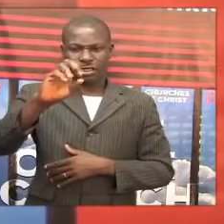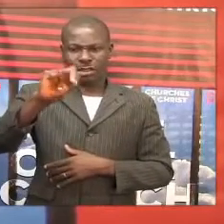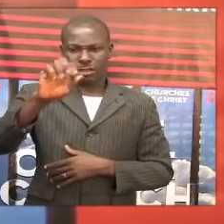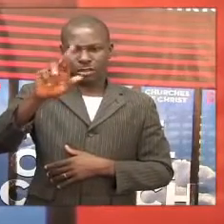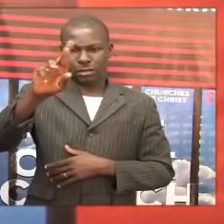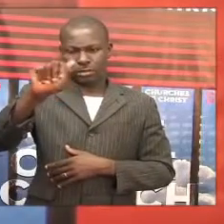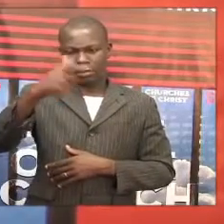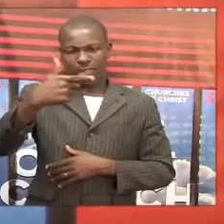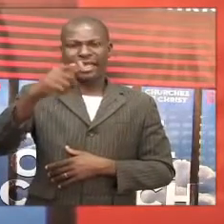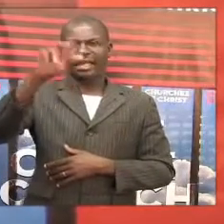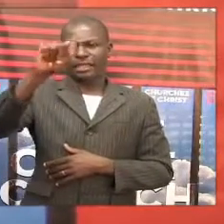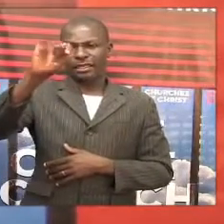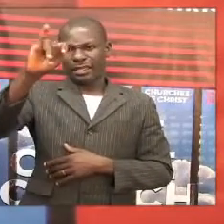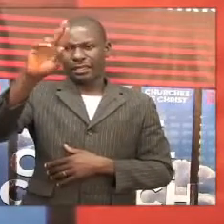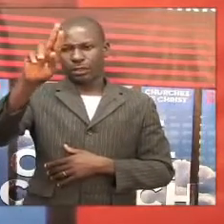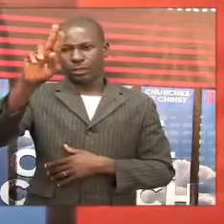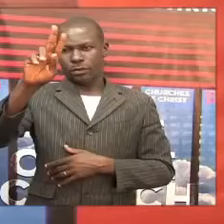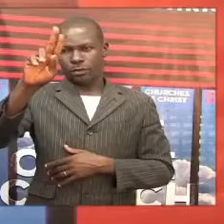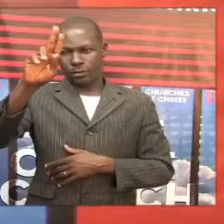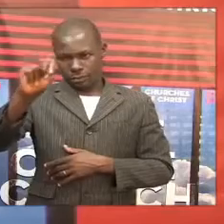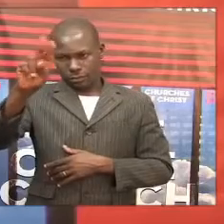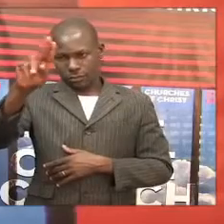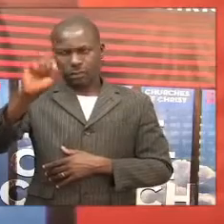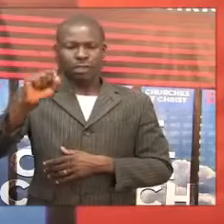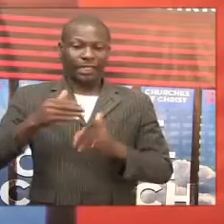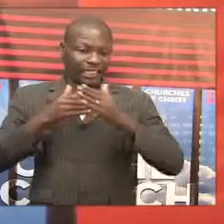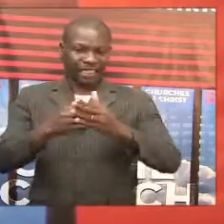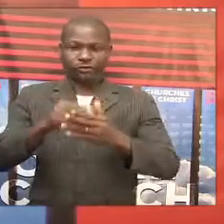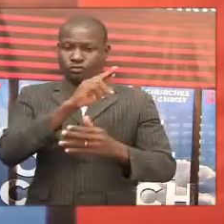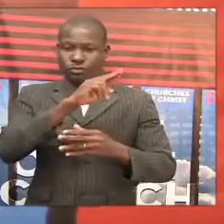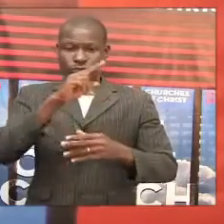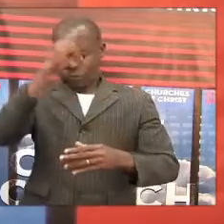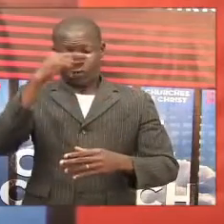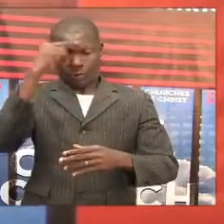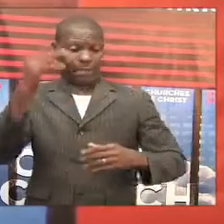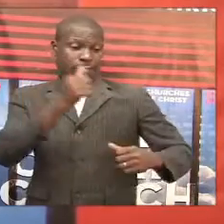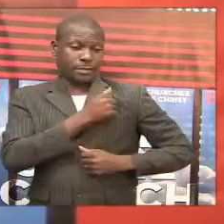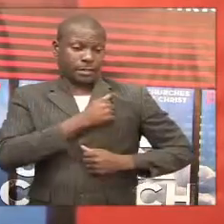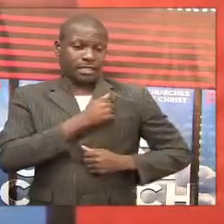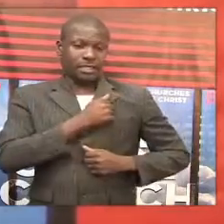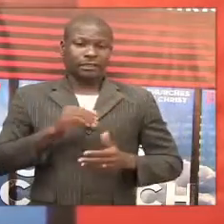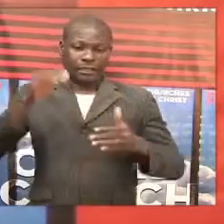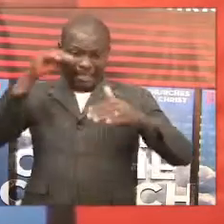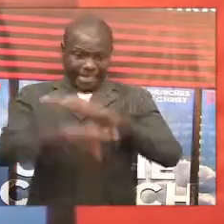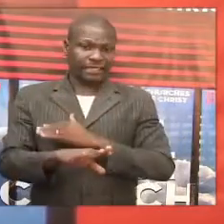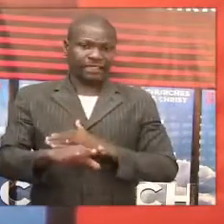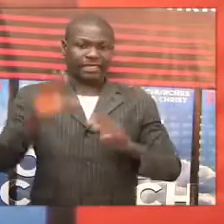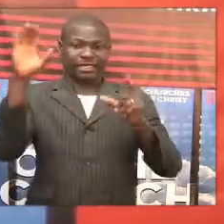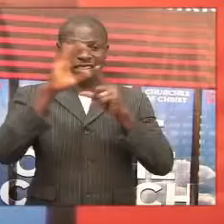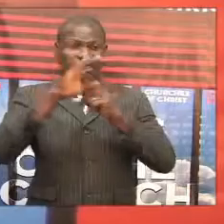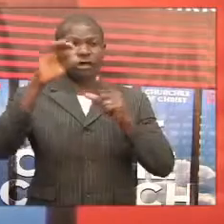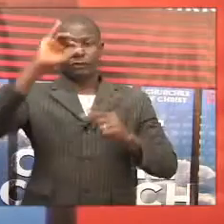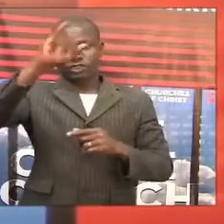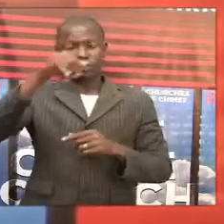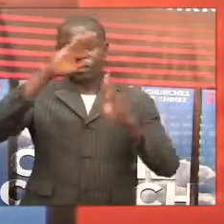fuenim. And omu invade the city of Jerusalem. And on one sem and a Yesu ken.